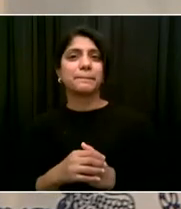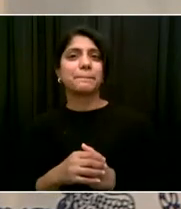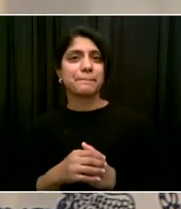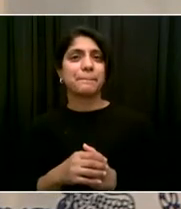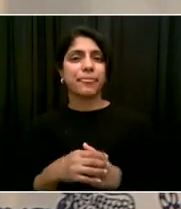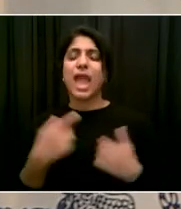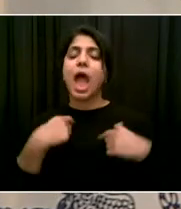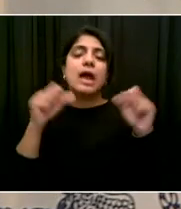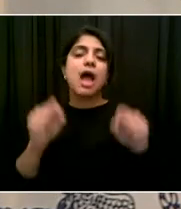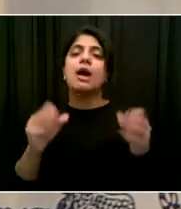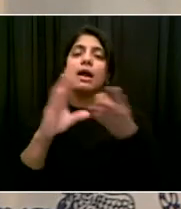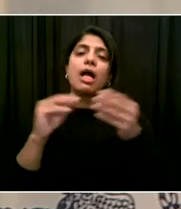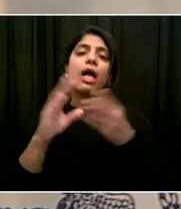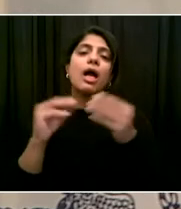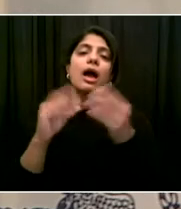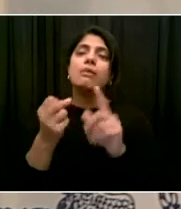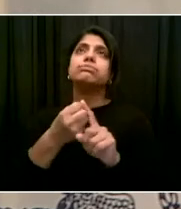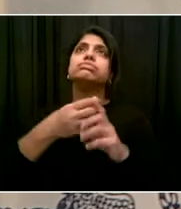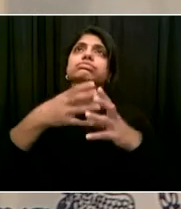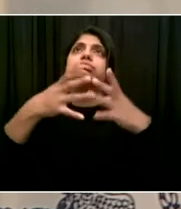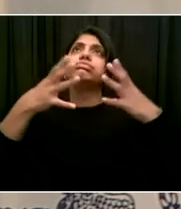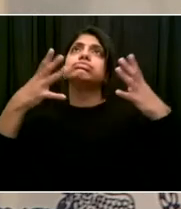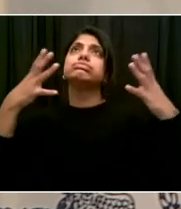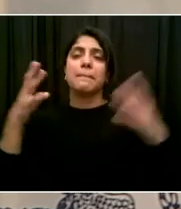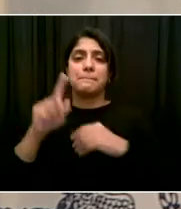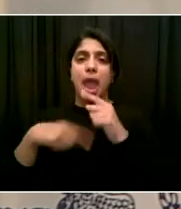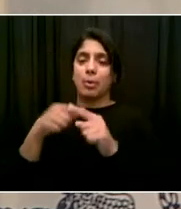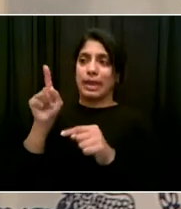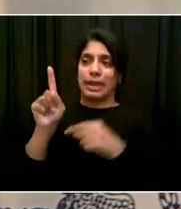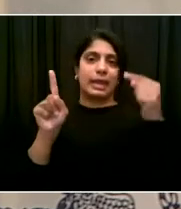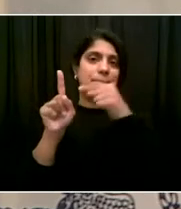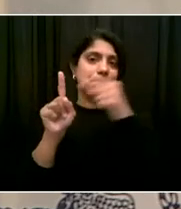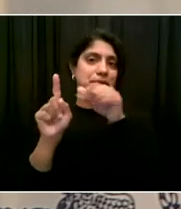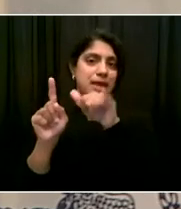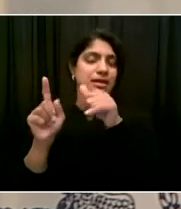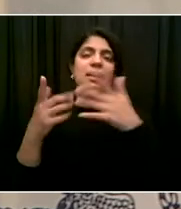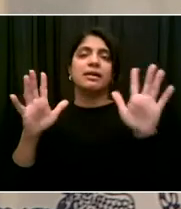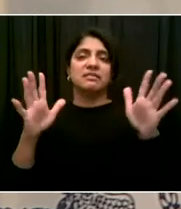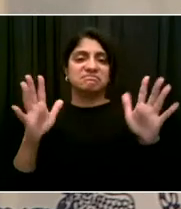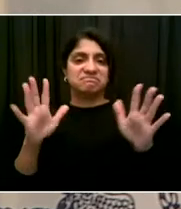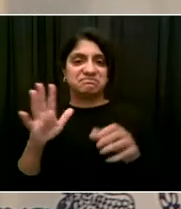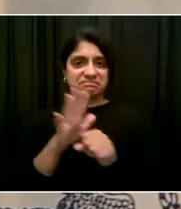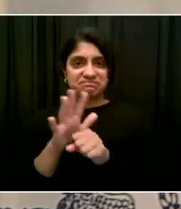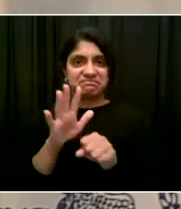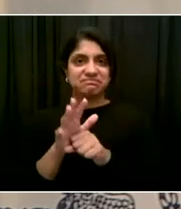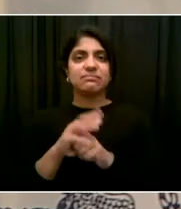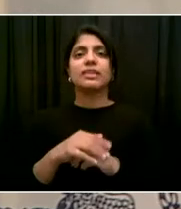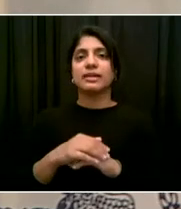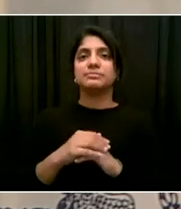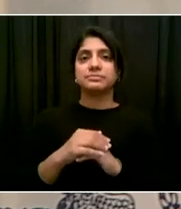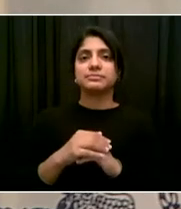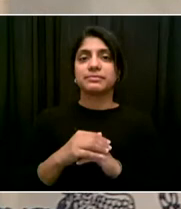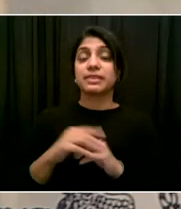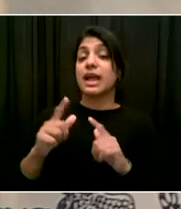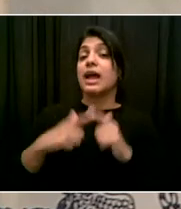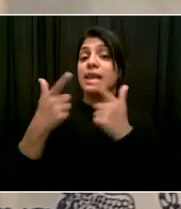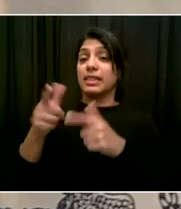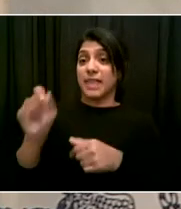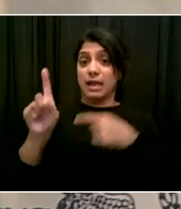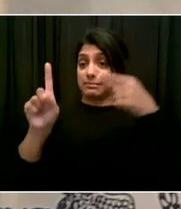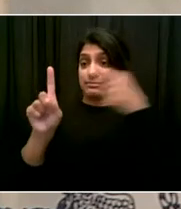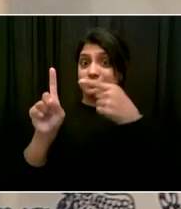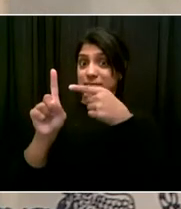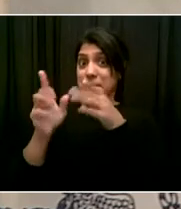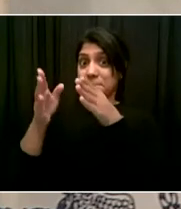done, but I want to take a break from what I have to say to turn to someone who loves him, loves his work, has